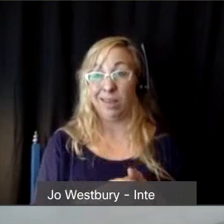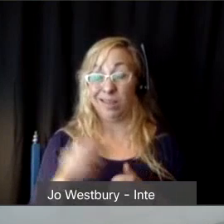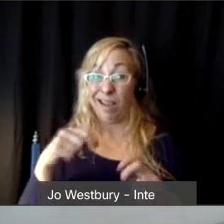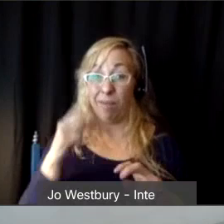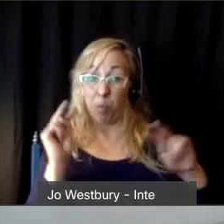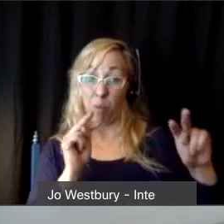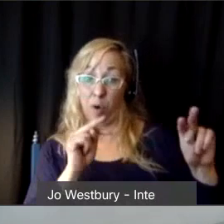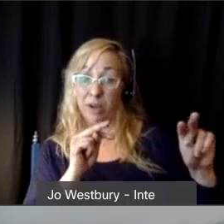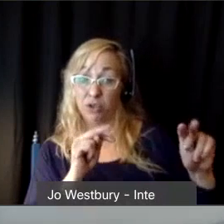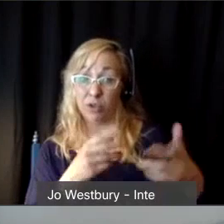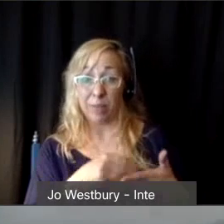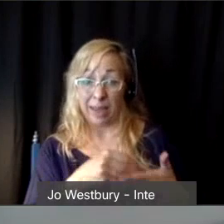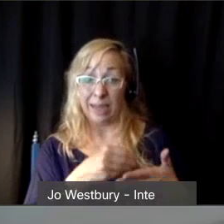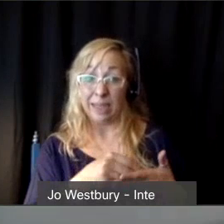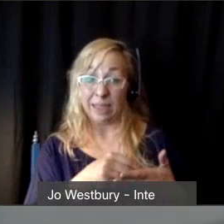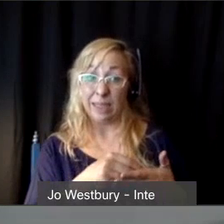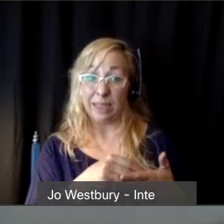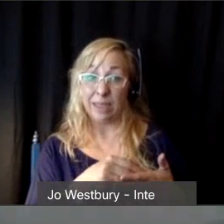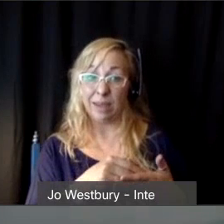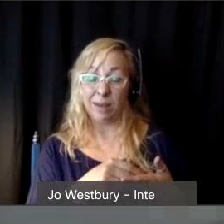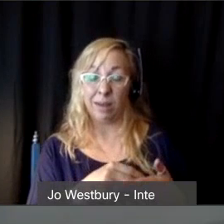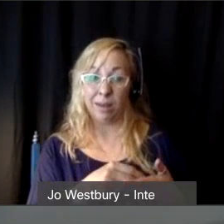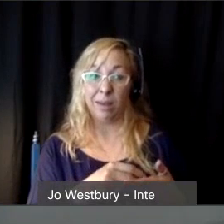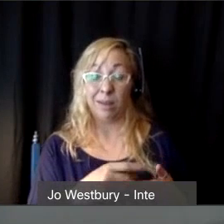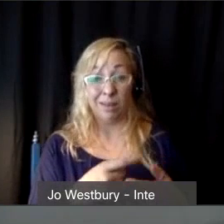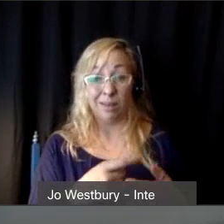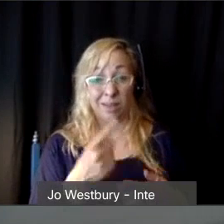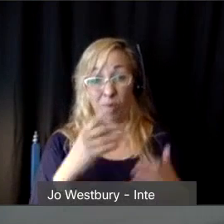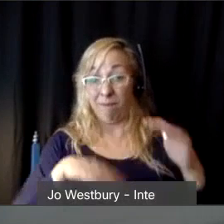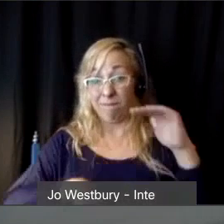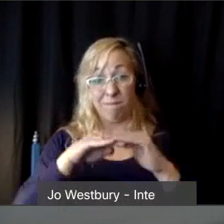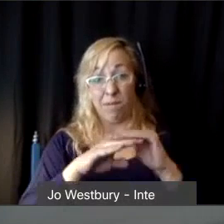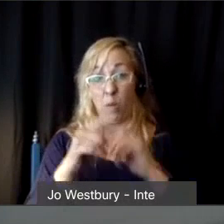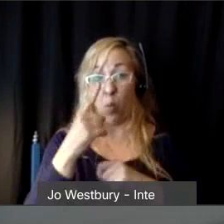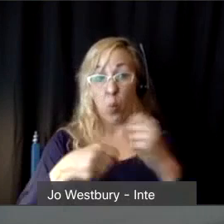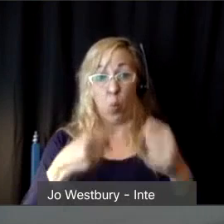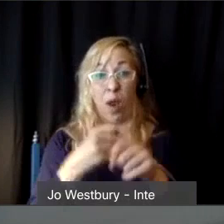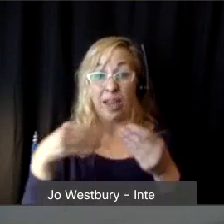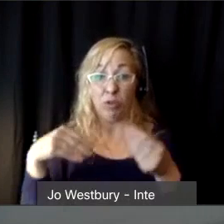that, someone has a year to spend that $1,200 check.